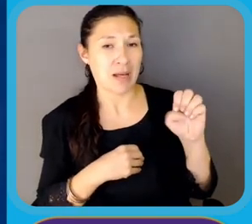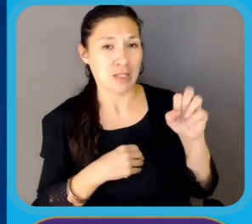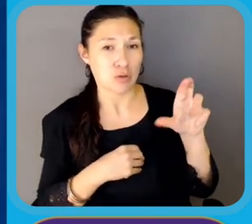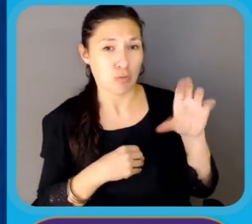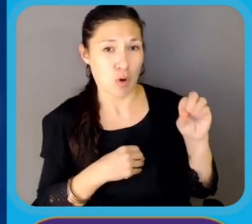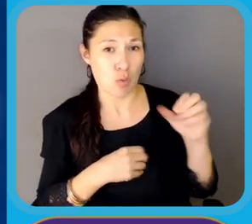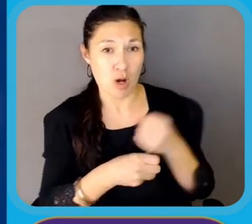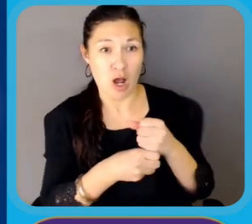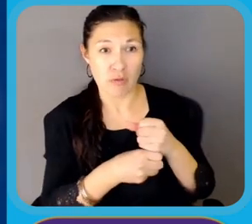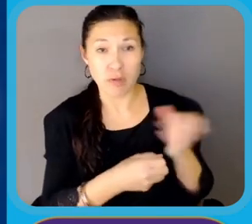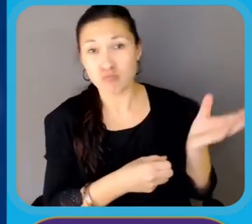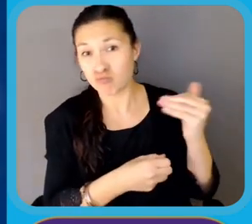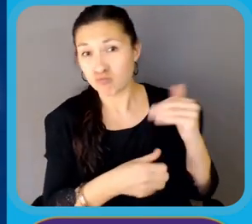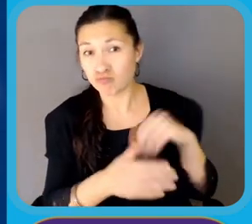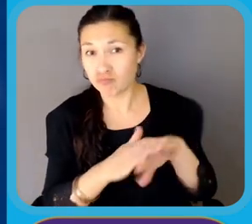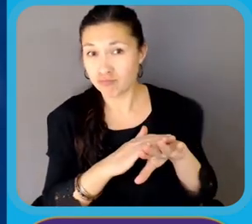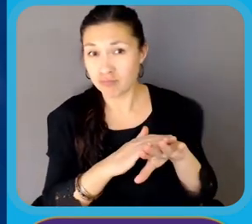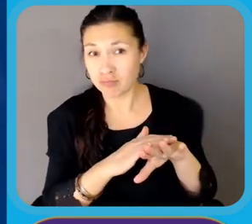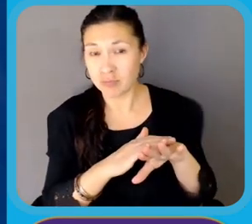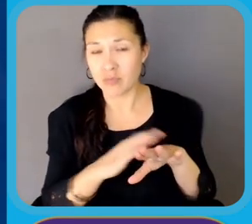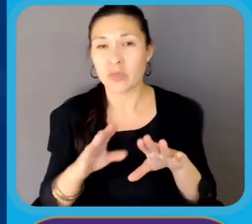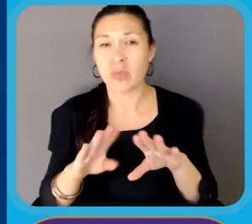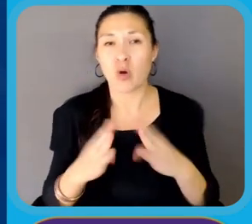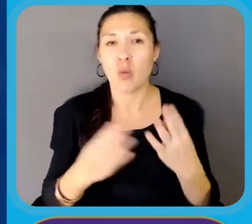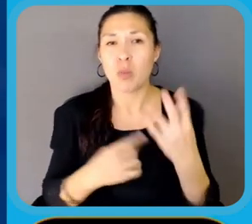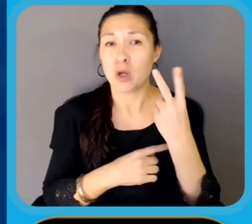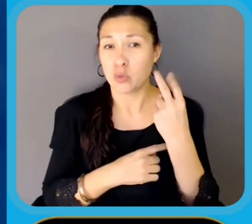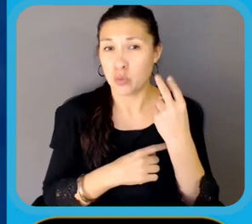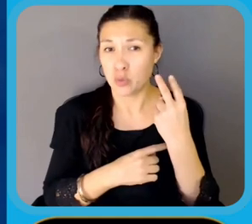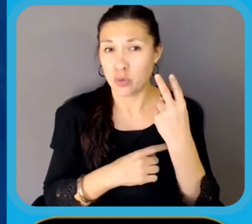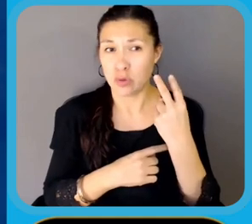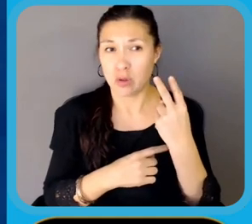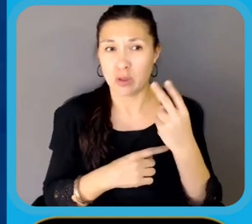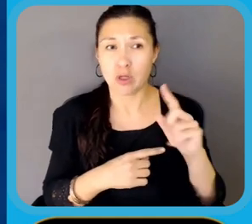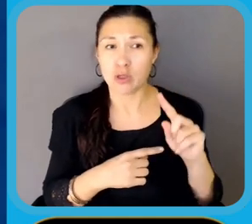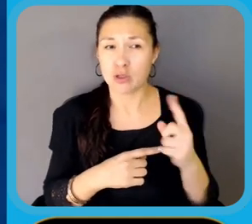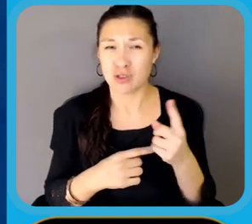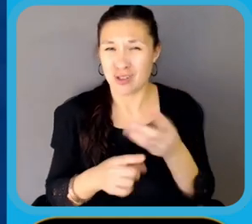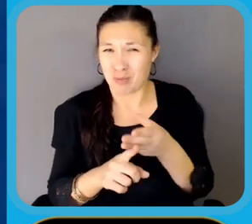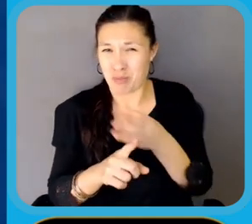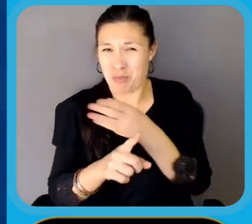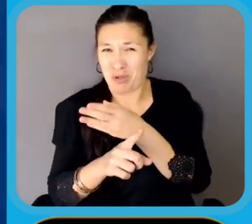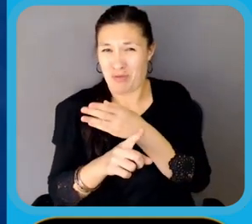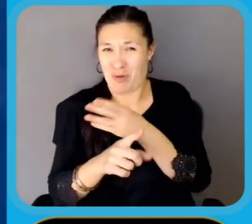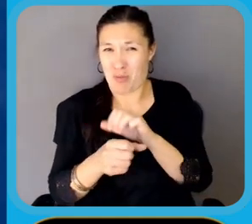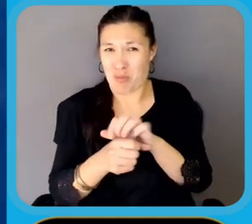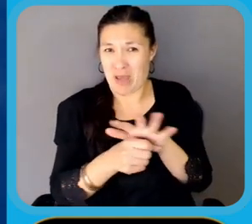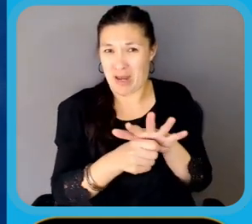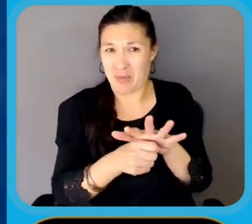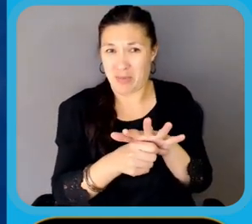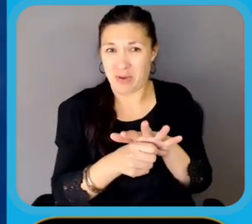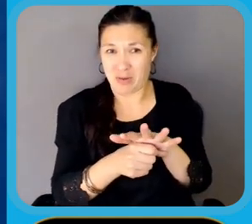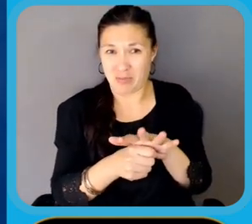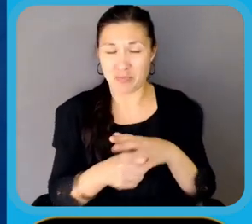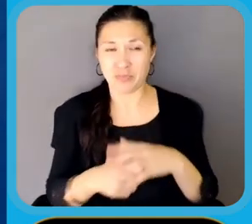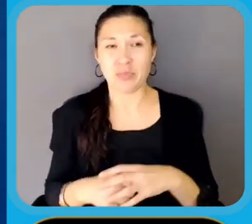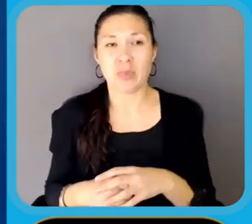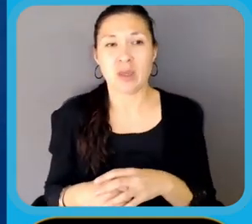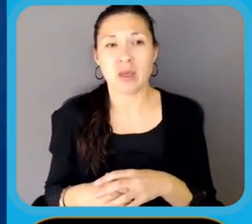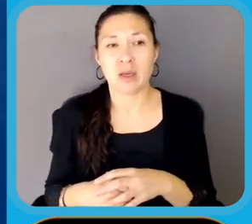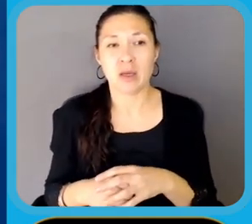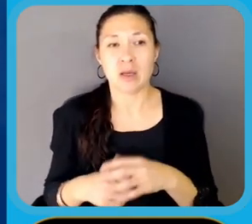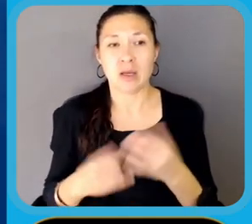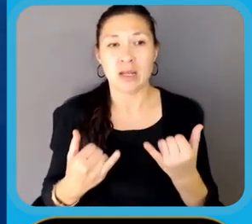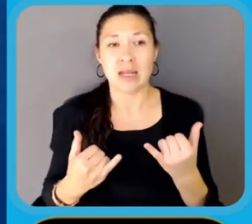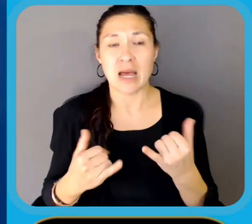on in. We opened 2 years ago, just before the pandemic. So this support from